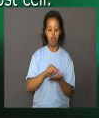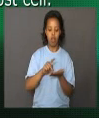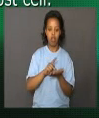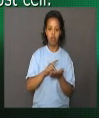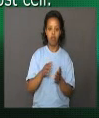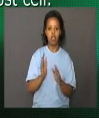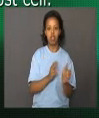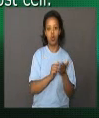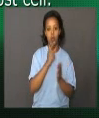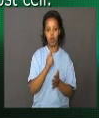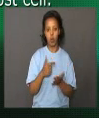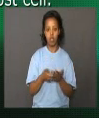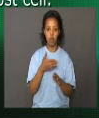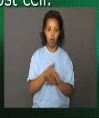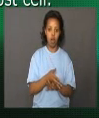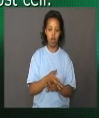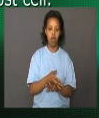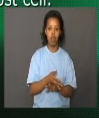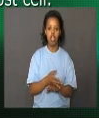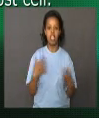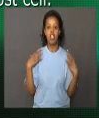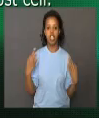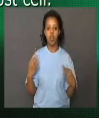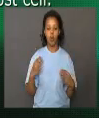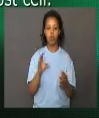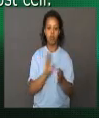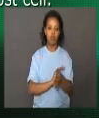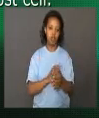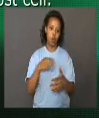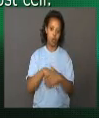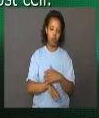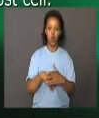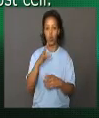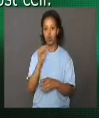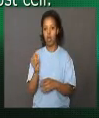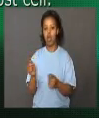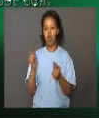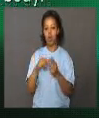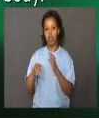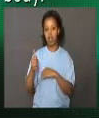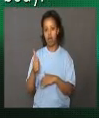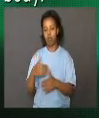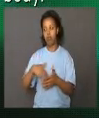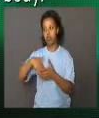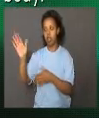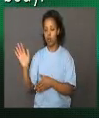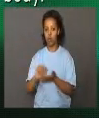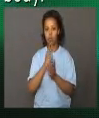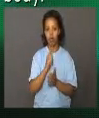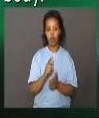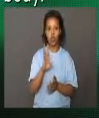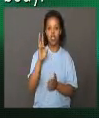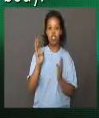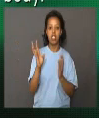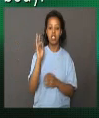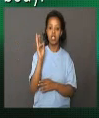out of the host cell through the membrane. In the sixth step, the